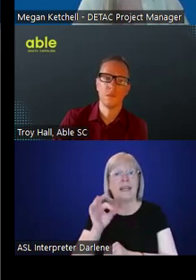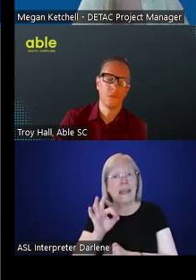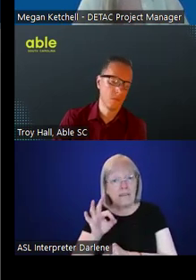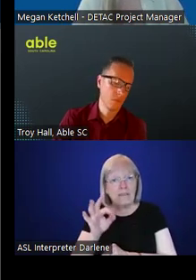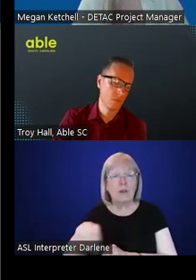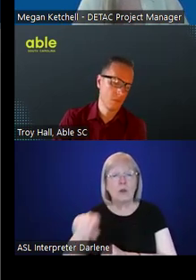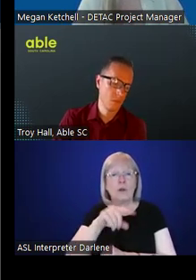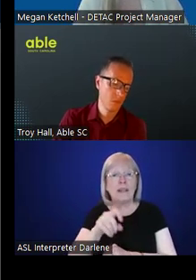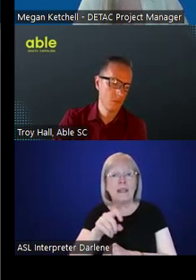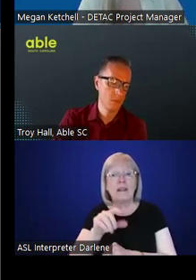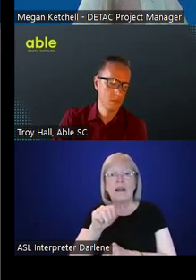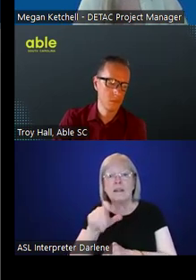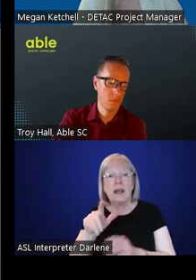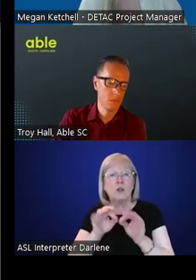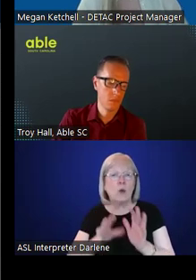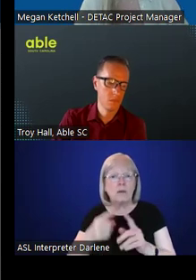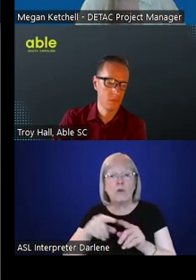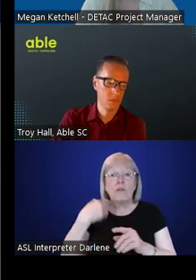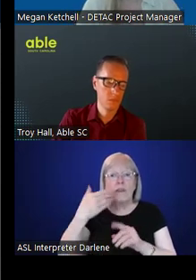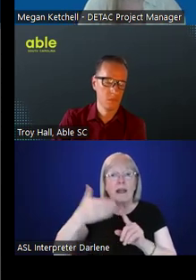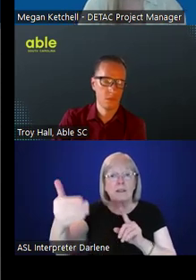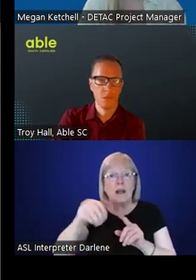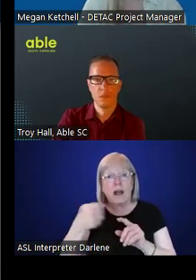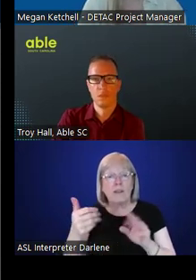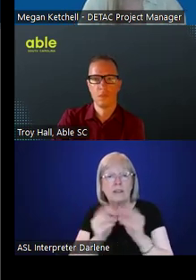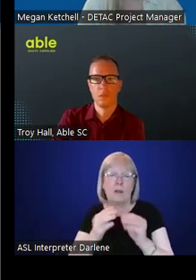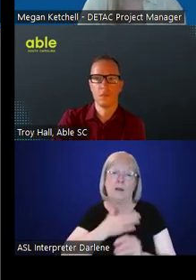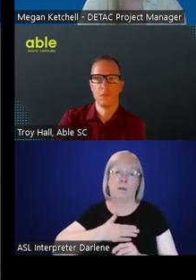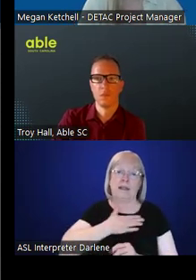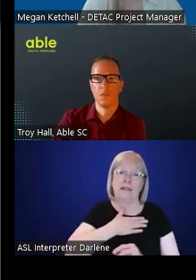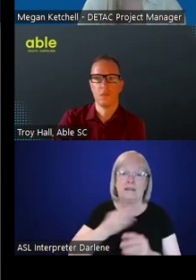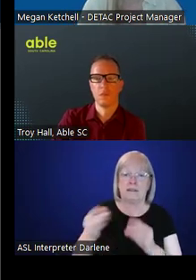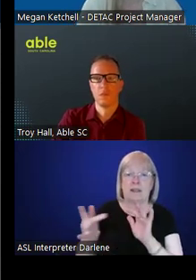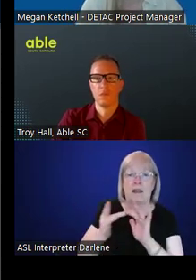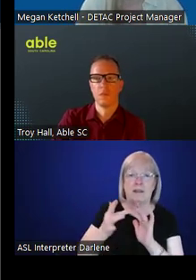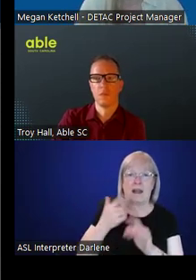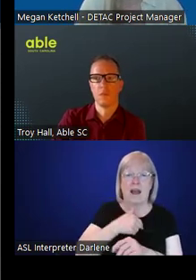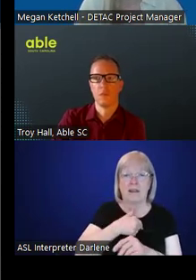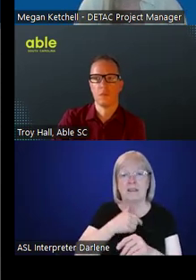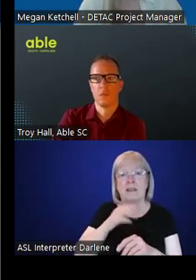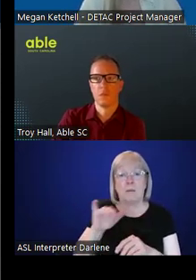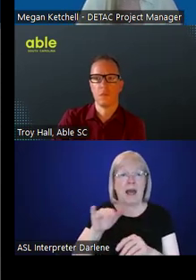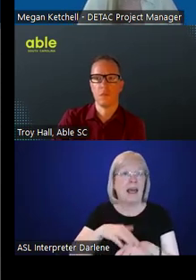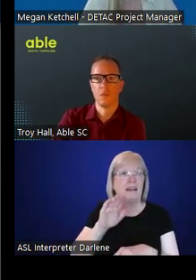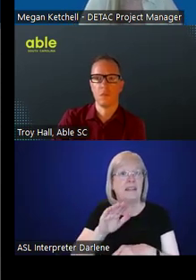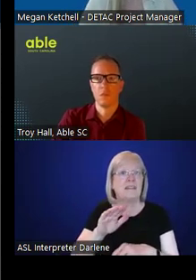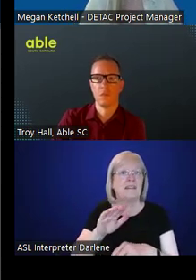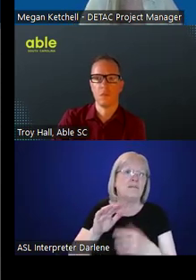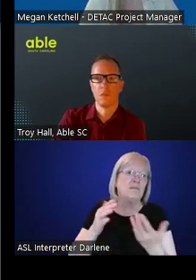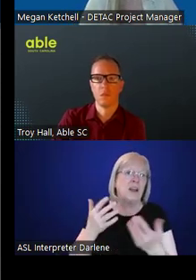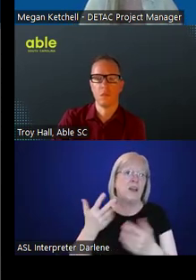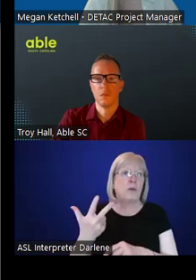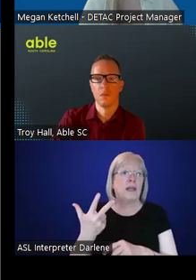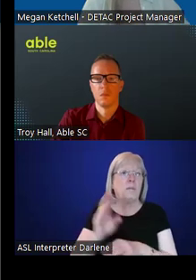ASL interpretation in future sessions, we do ask that you reach out to us at least 3 business days in advance of the session